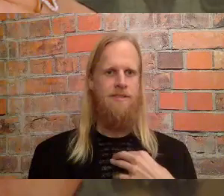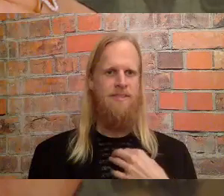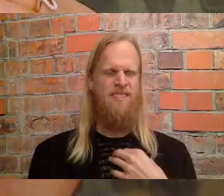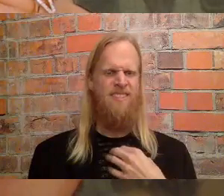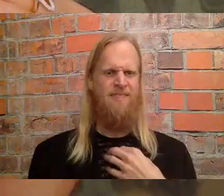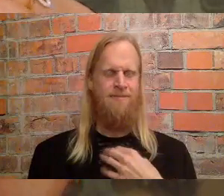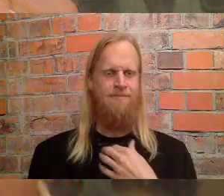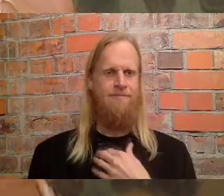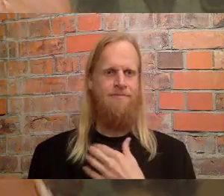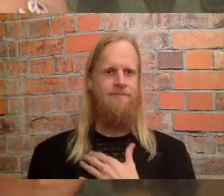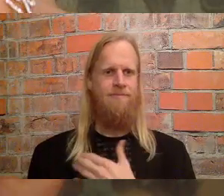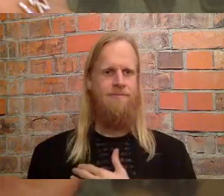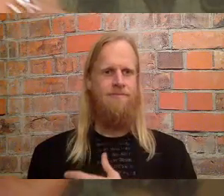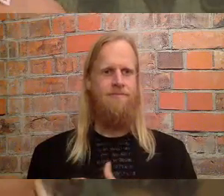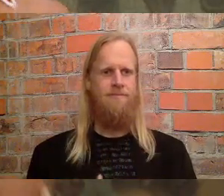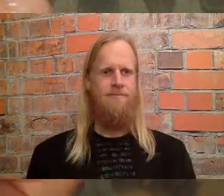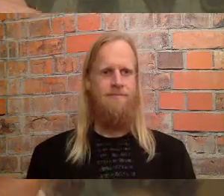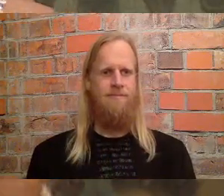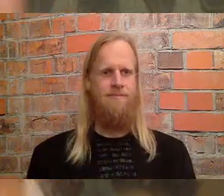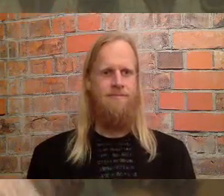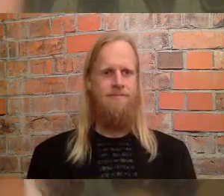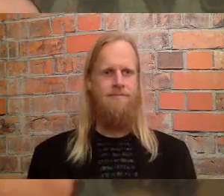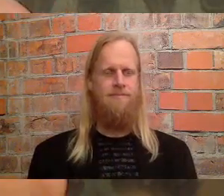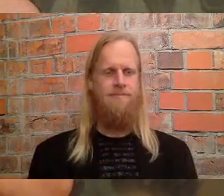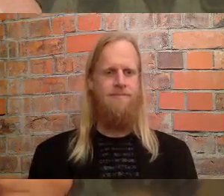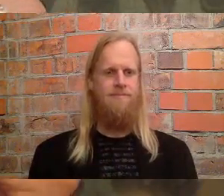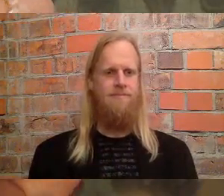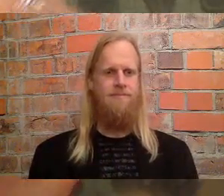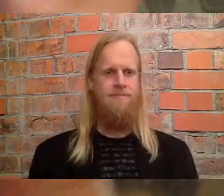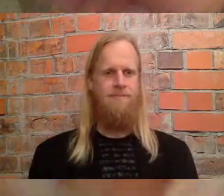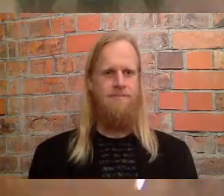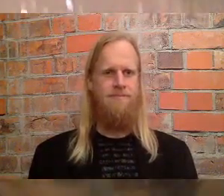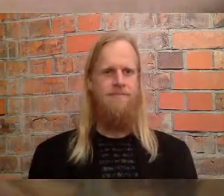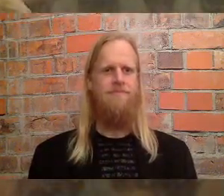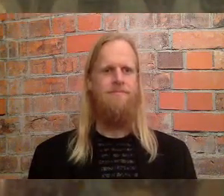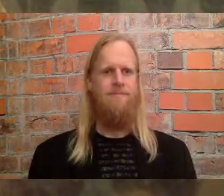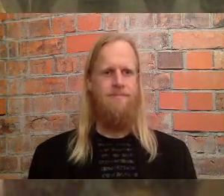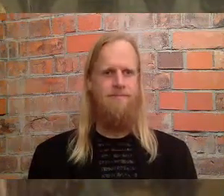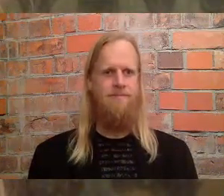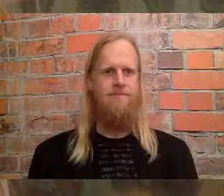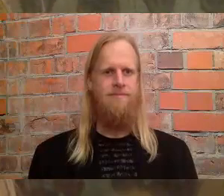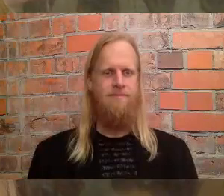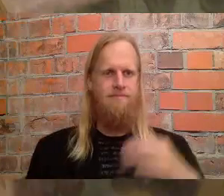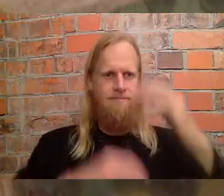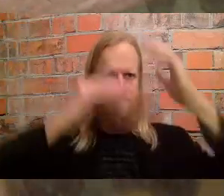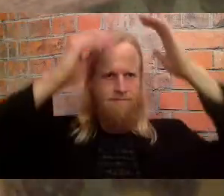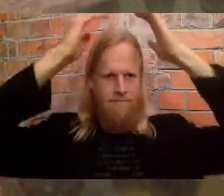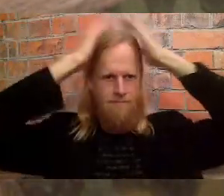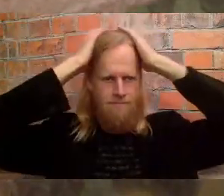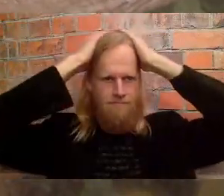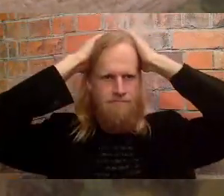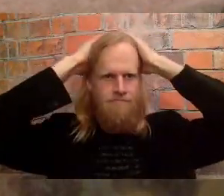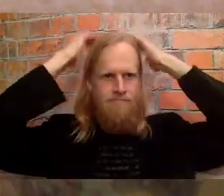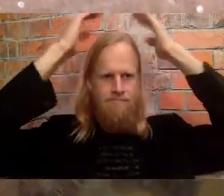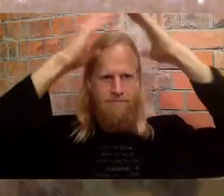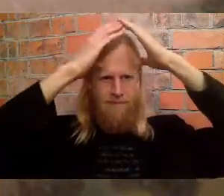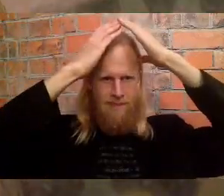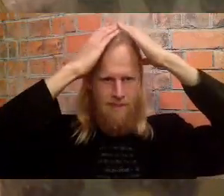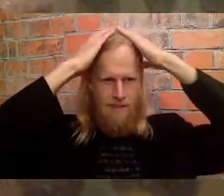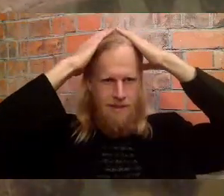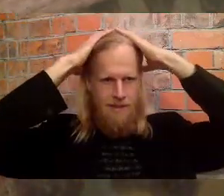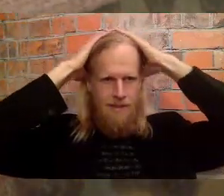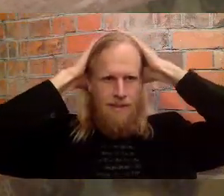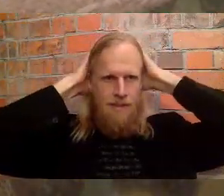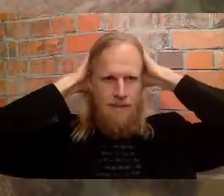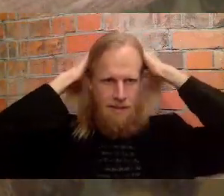good. And I'm happy inside with my soul. I want you to have that experience. I want us all to have